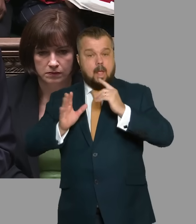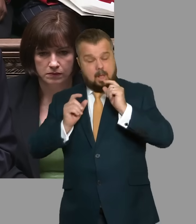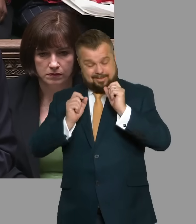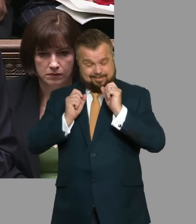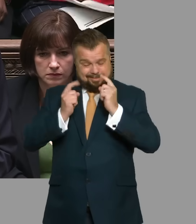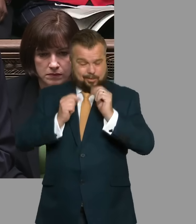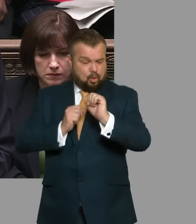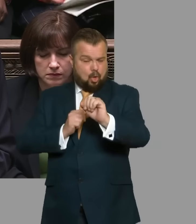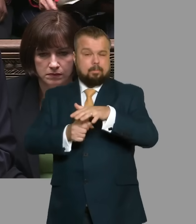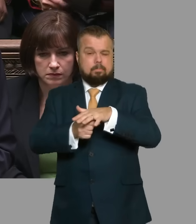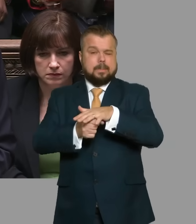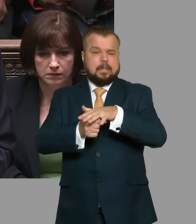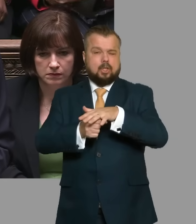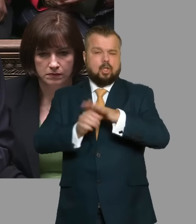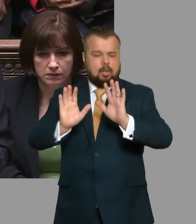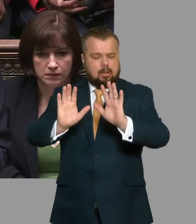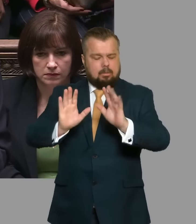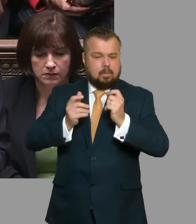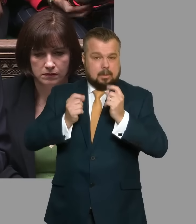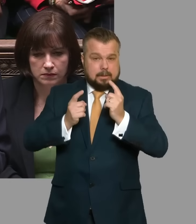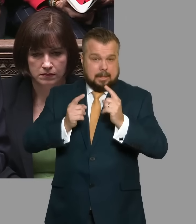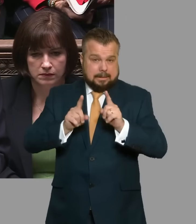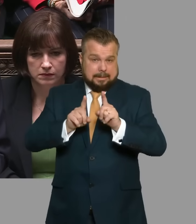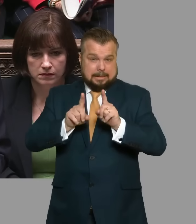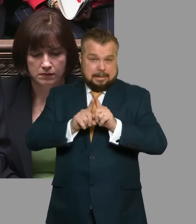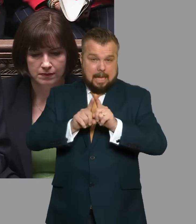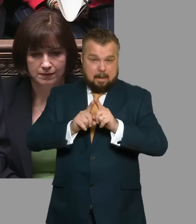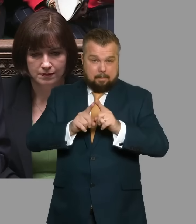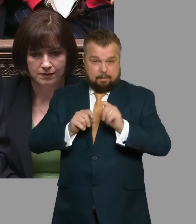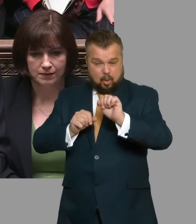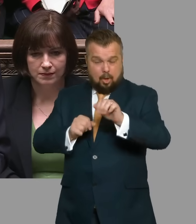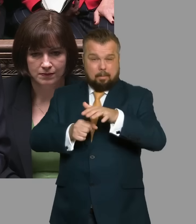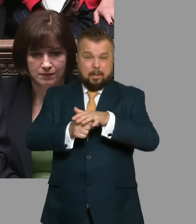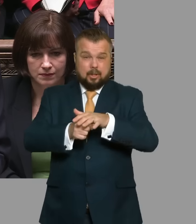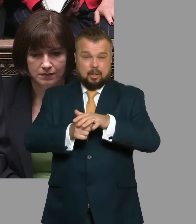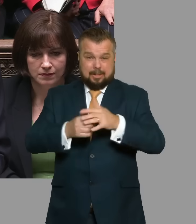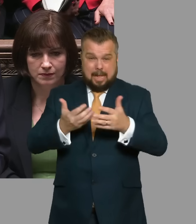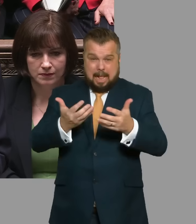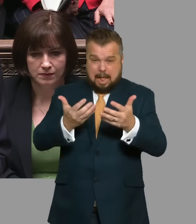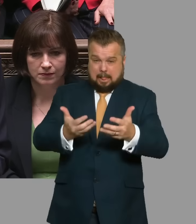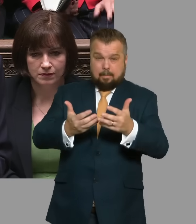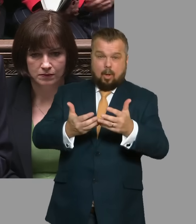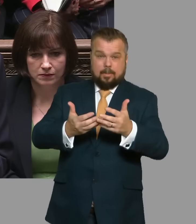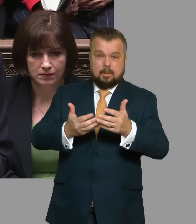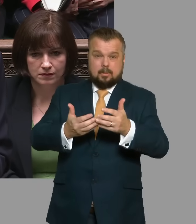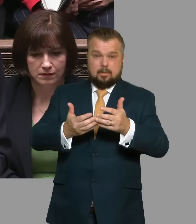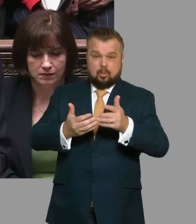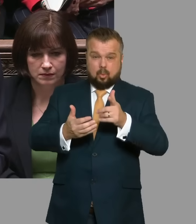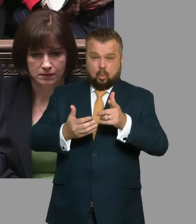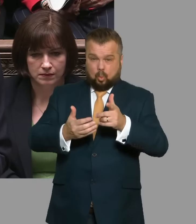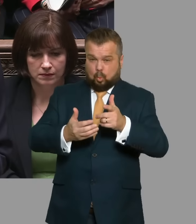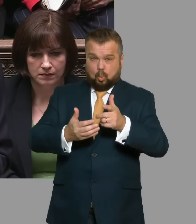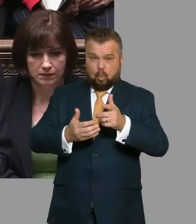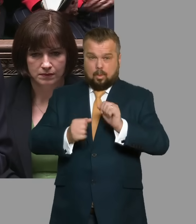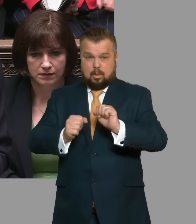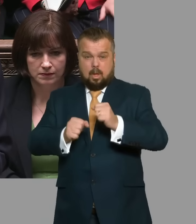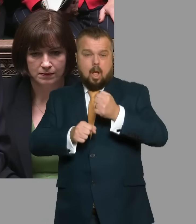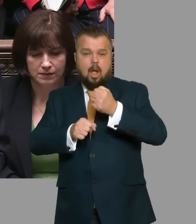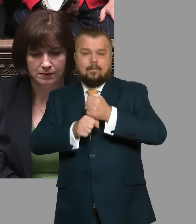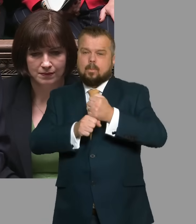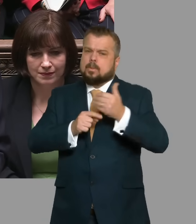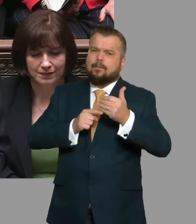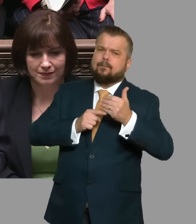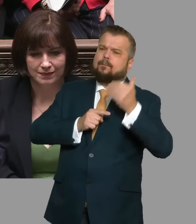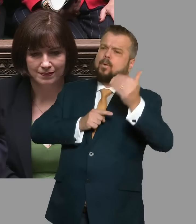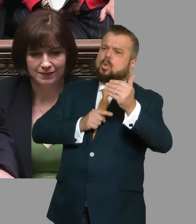the future of Greenland. Now she appears to support words by President Trump to undermine the government's position on